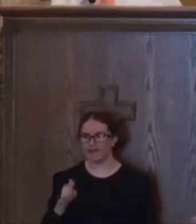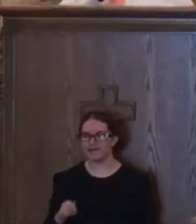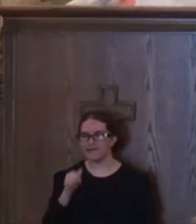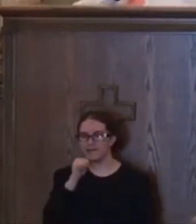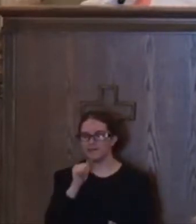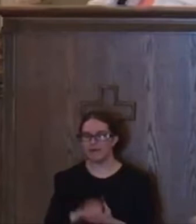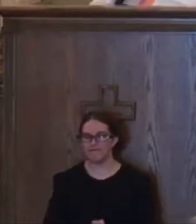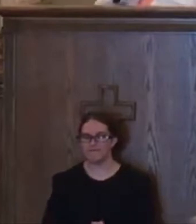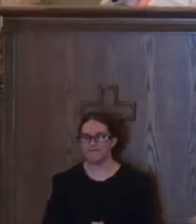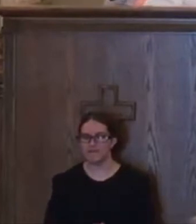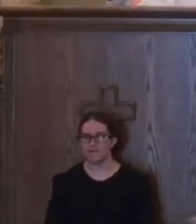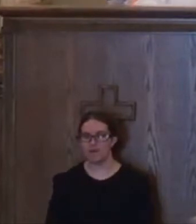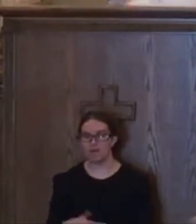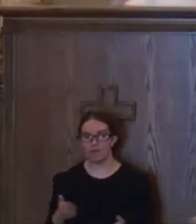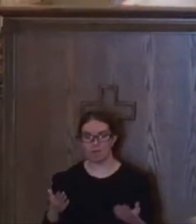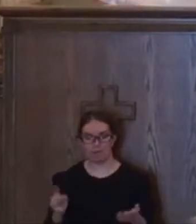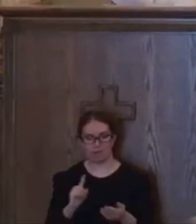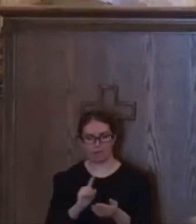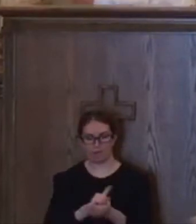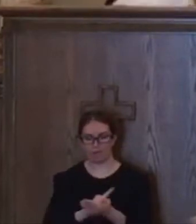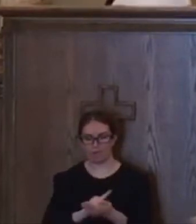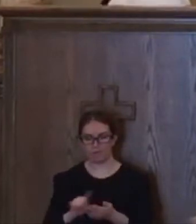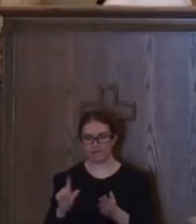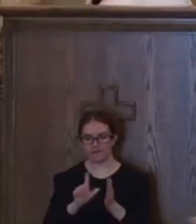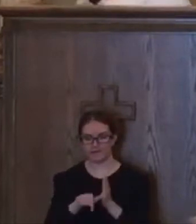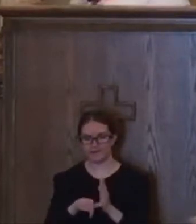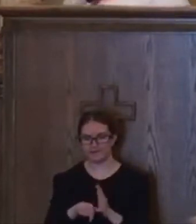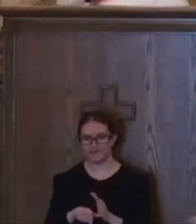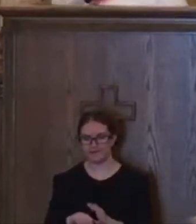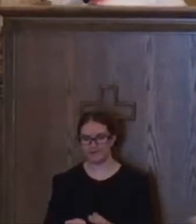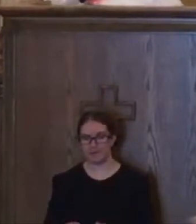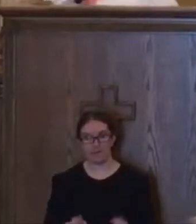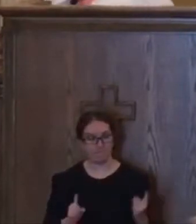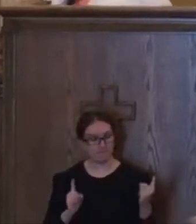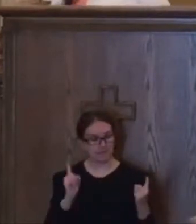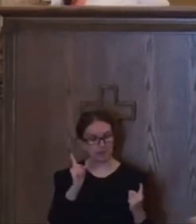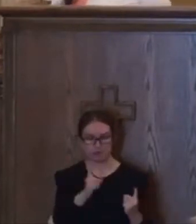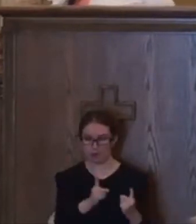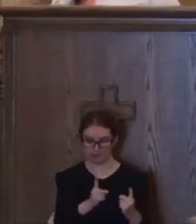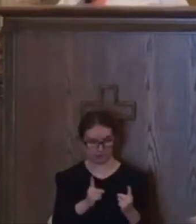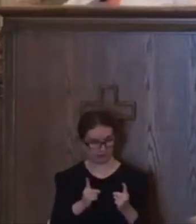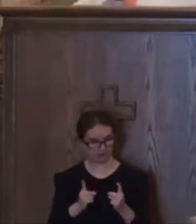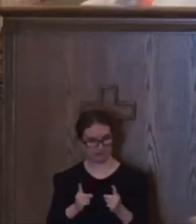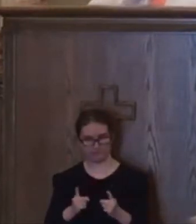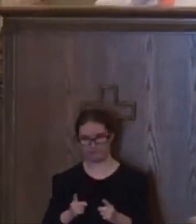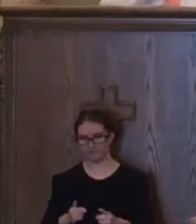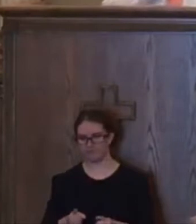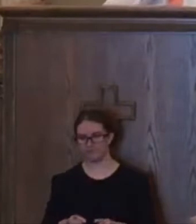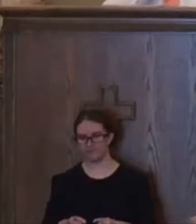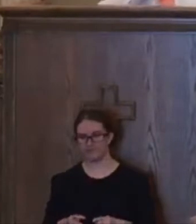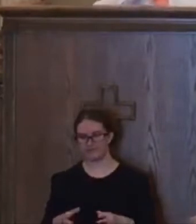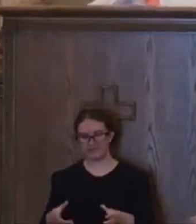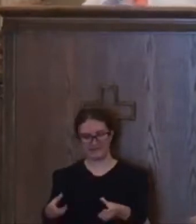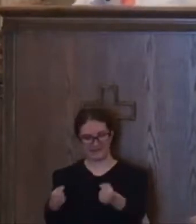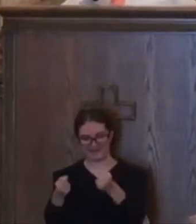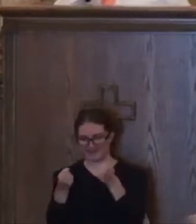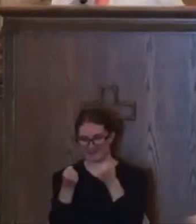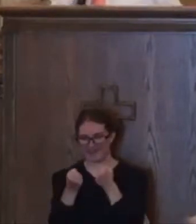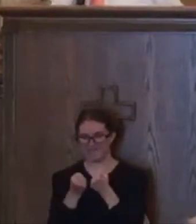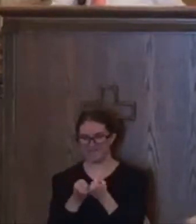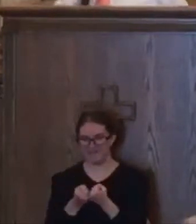wife. And what do you know, a week later, me and her saw each other, and she just had to have me. Praise